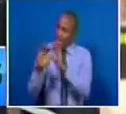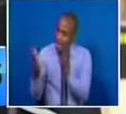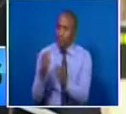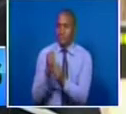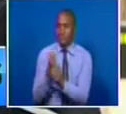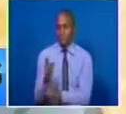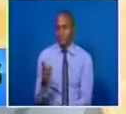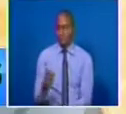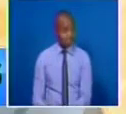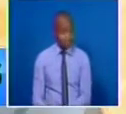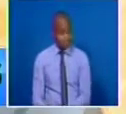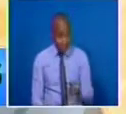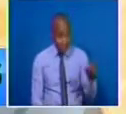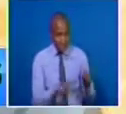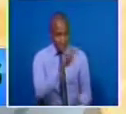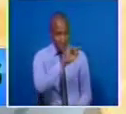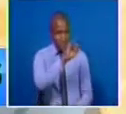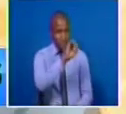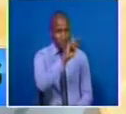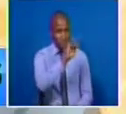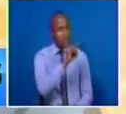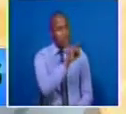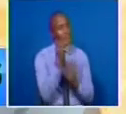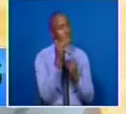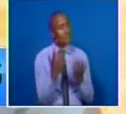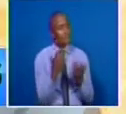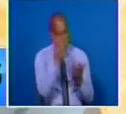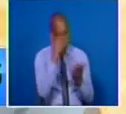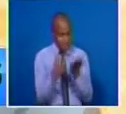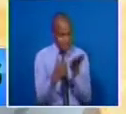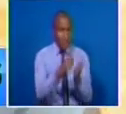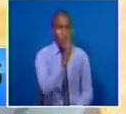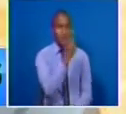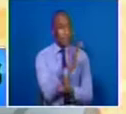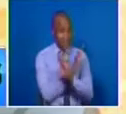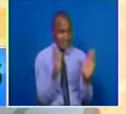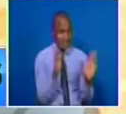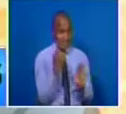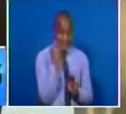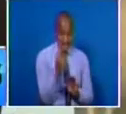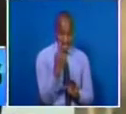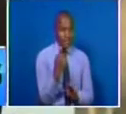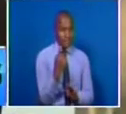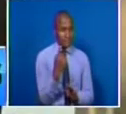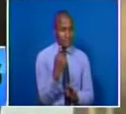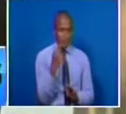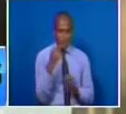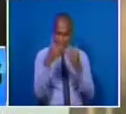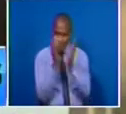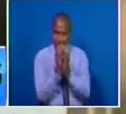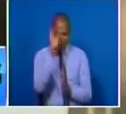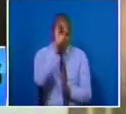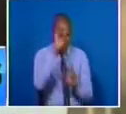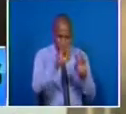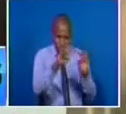expectation, Joki, for what needs to come up, because there's only one debate before the election, and Yesterday's opinion polls showed almost a dead